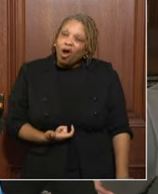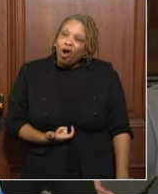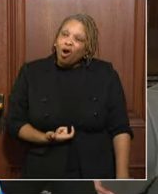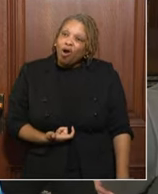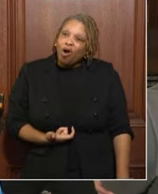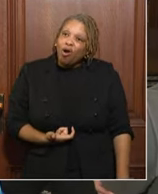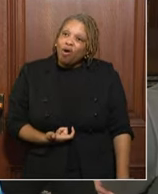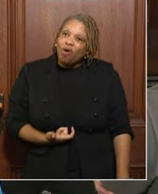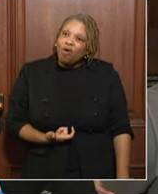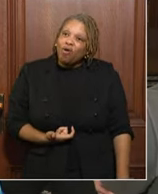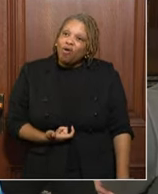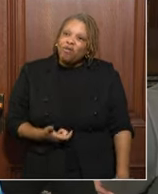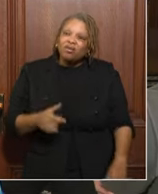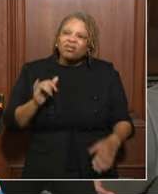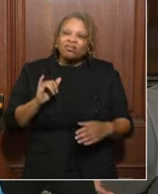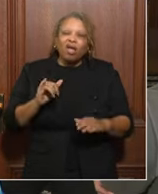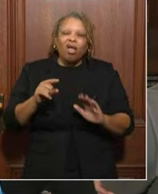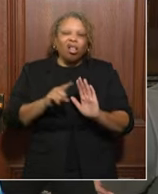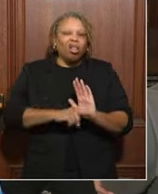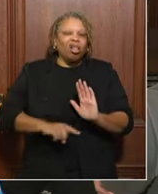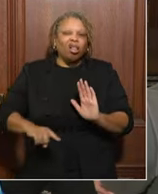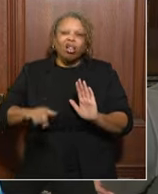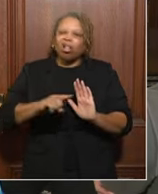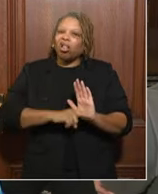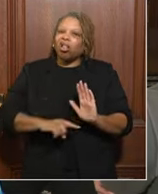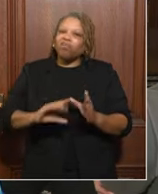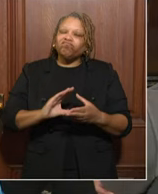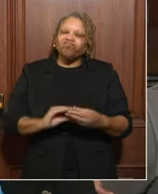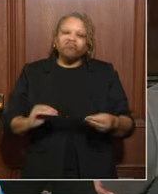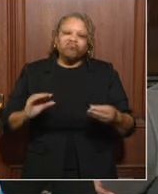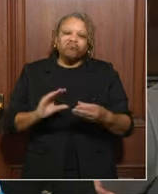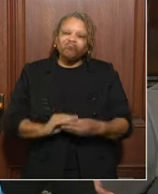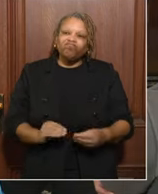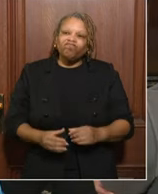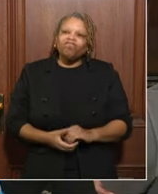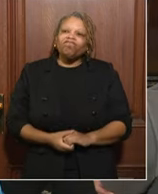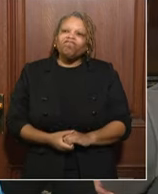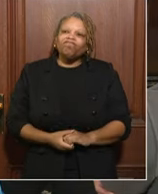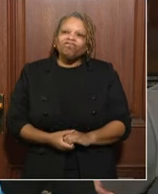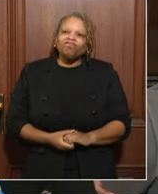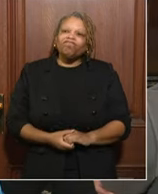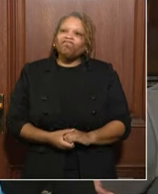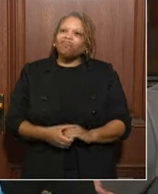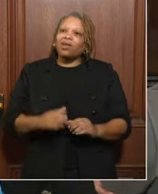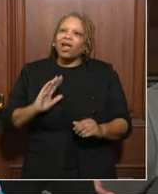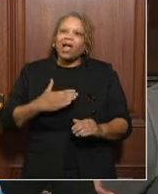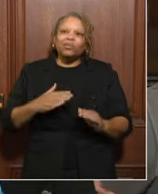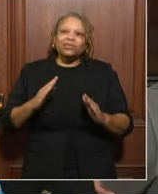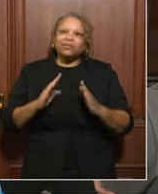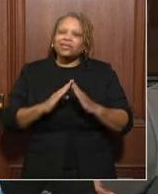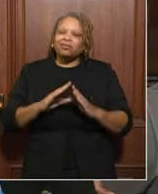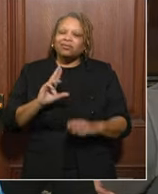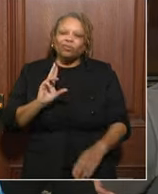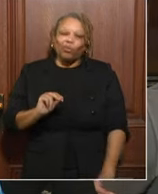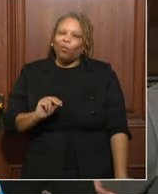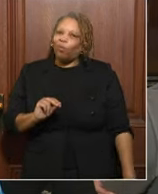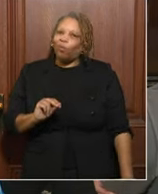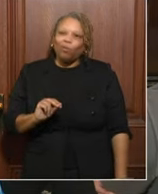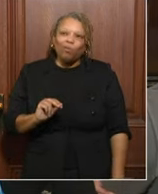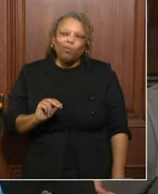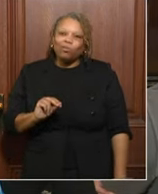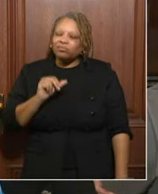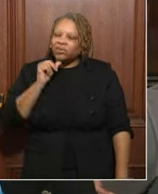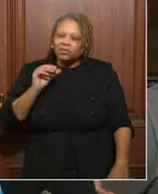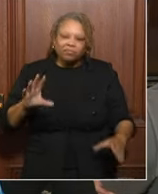attack on America's cities. So what we need in a president is a president that will partner with